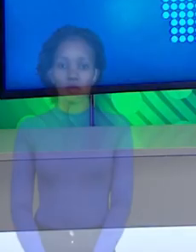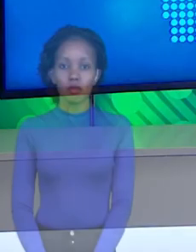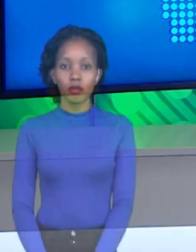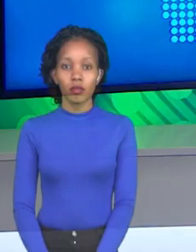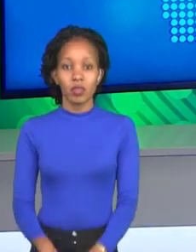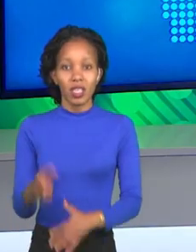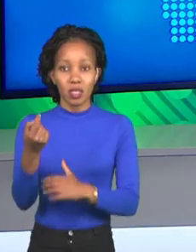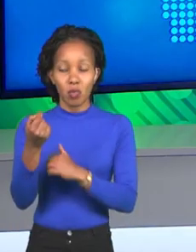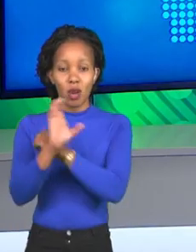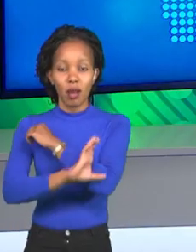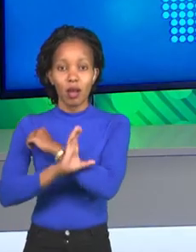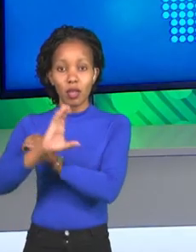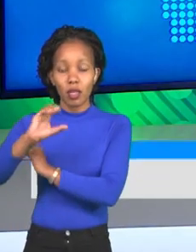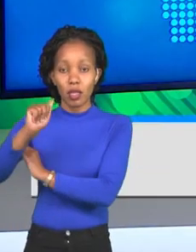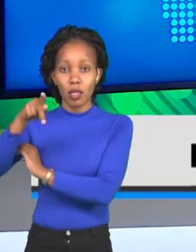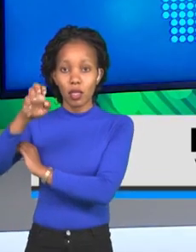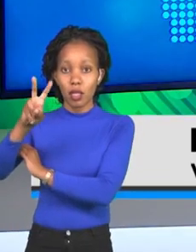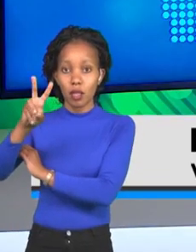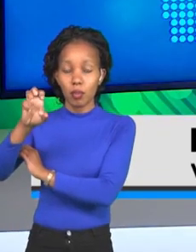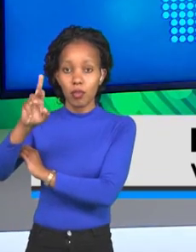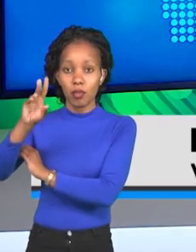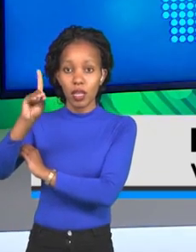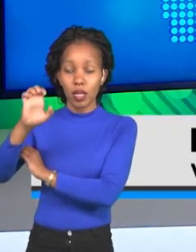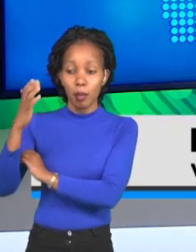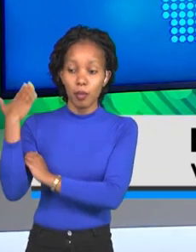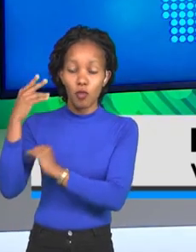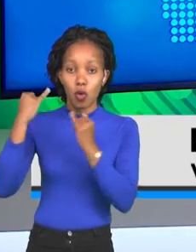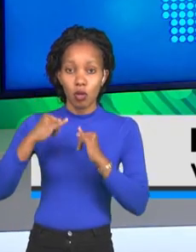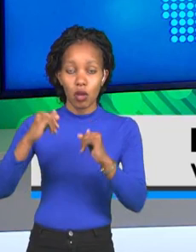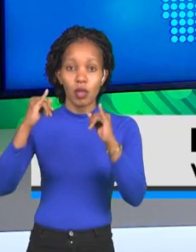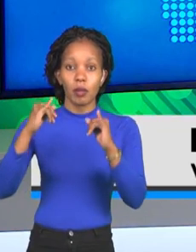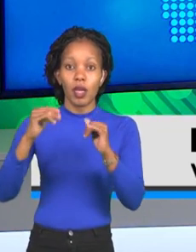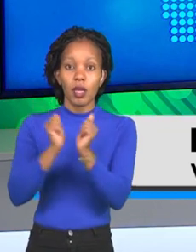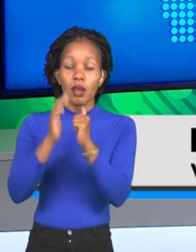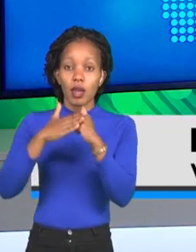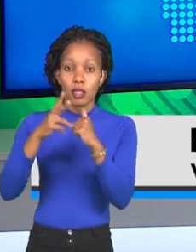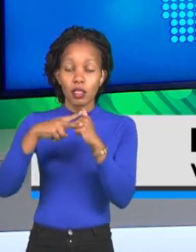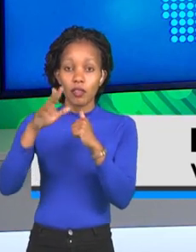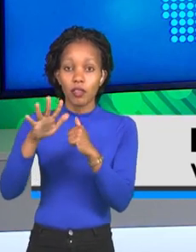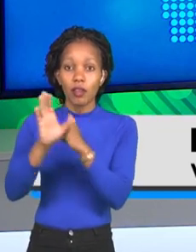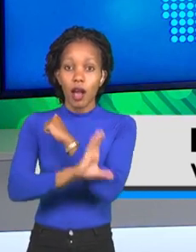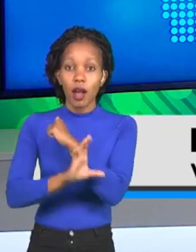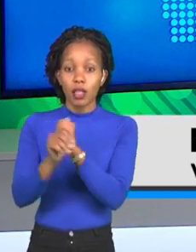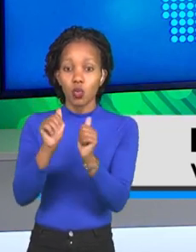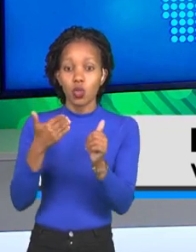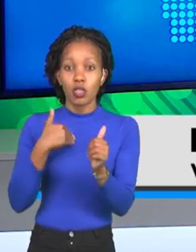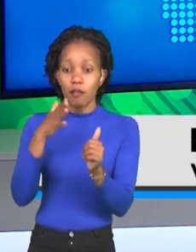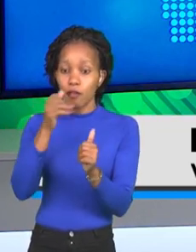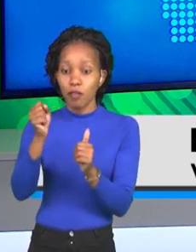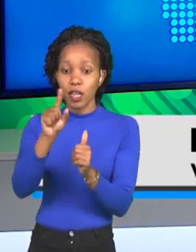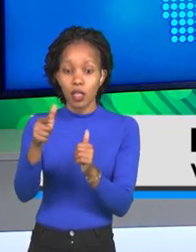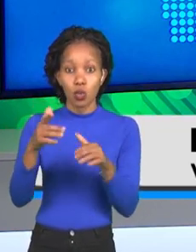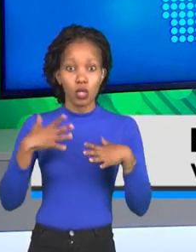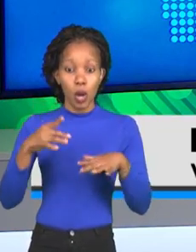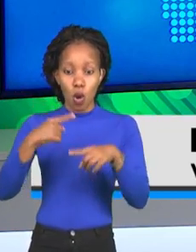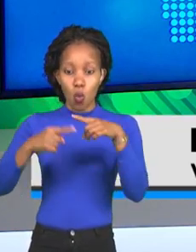The small country of Cape Verde is a former Portuguese colony. In 1975, the country, with a population of about 500,000 people,